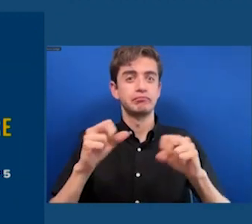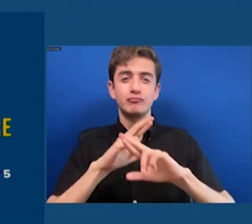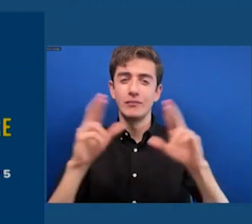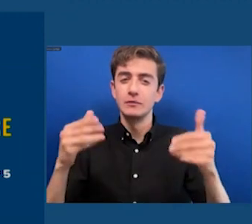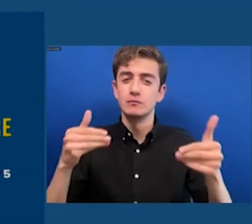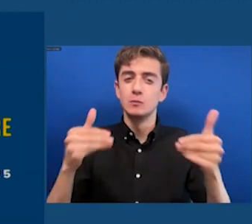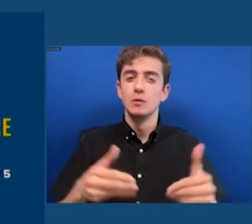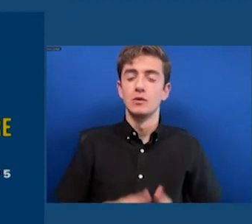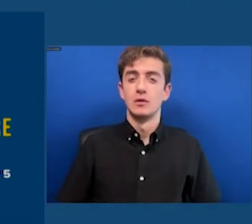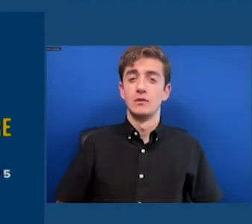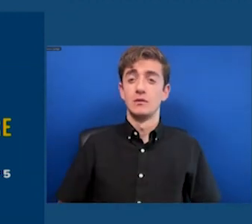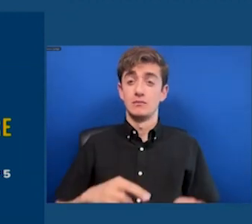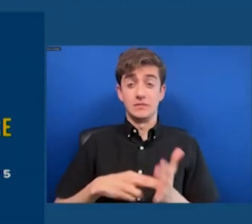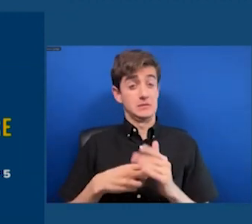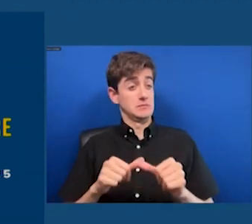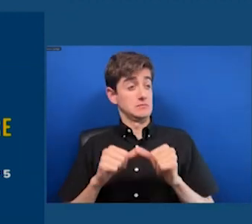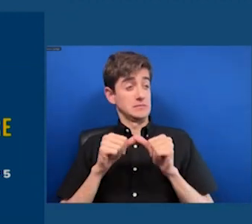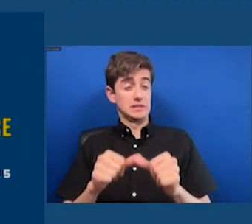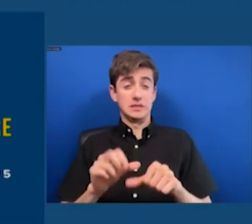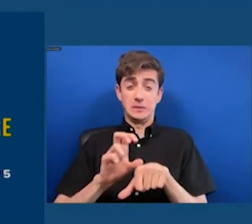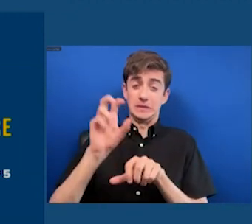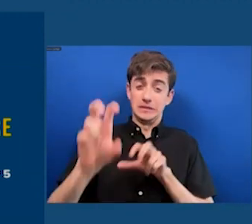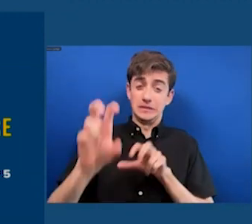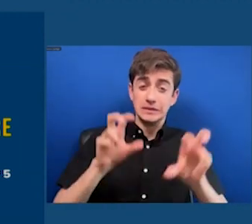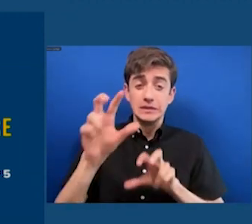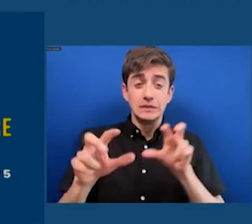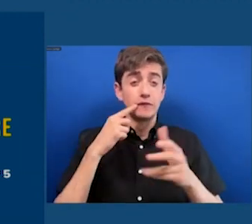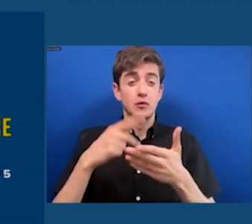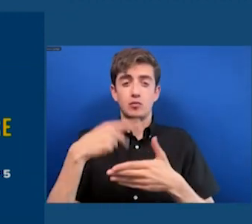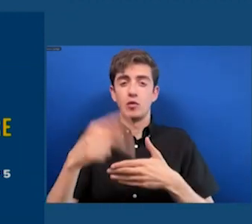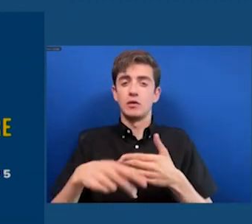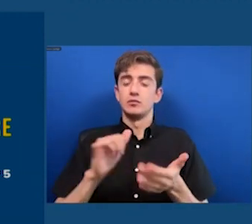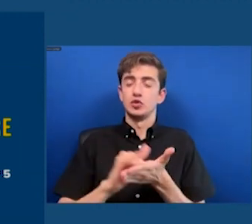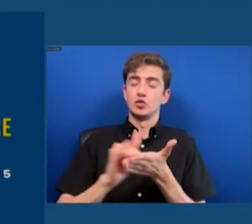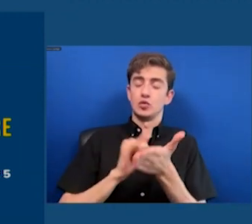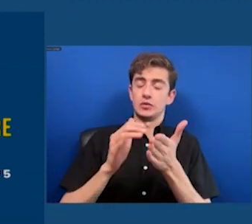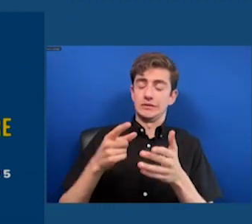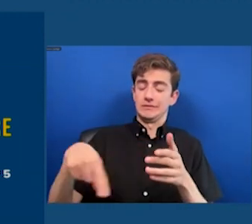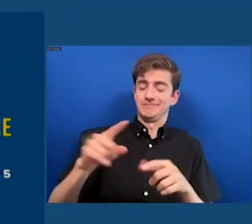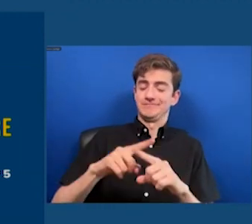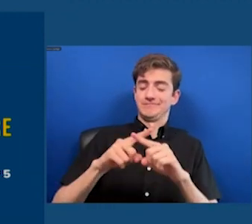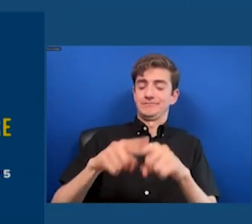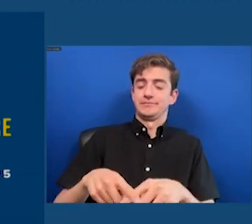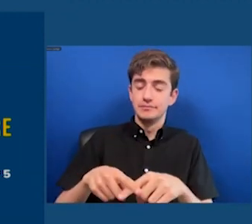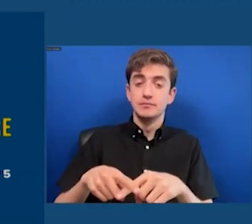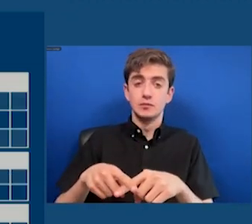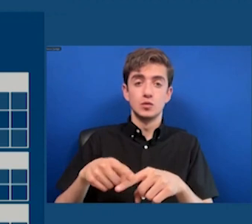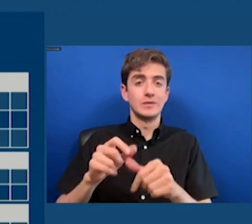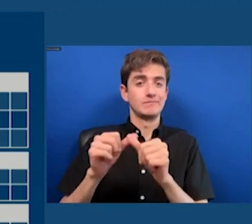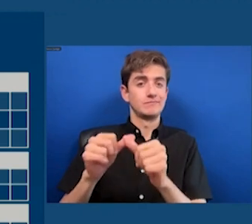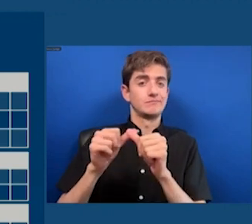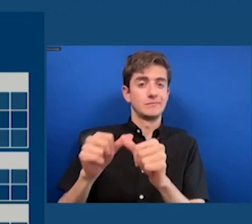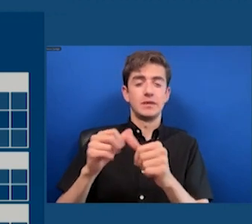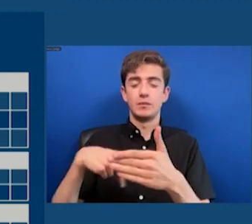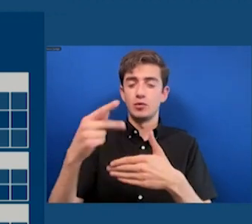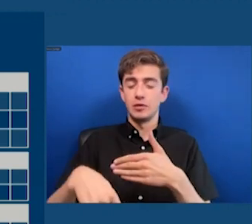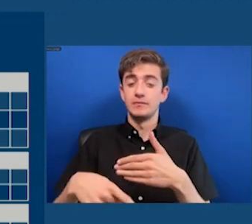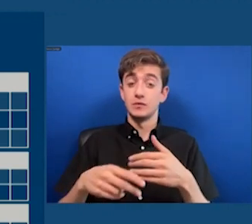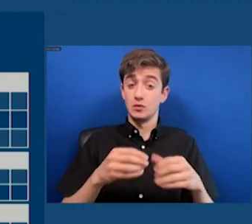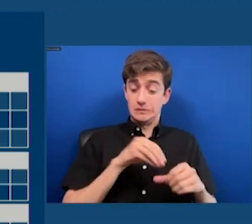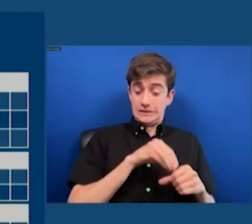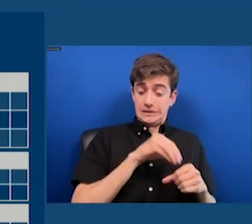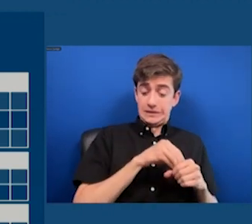continue investing in programs that New Yorkers depend upon. So while we're maintaining healthy reserves, we set our state on